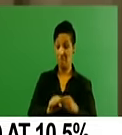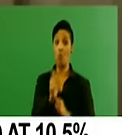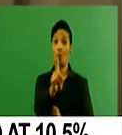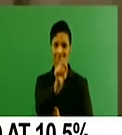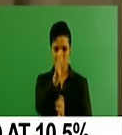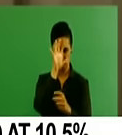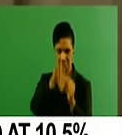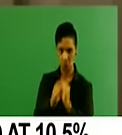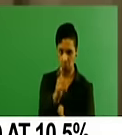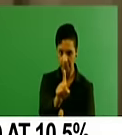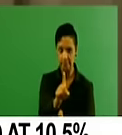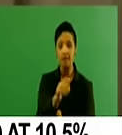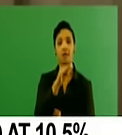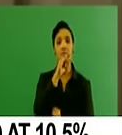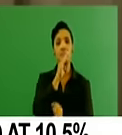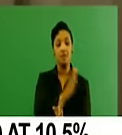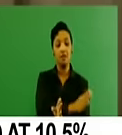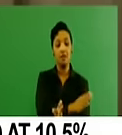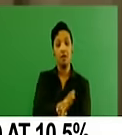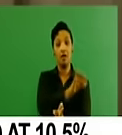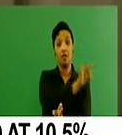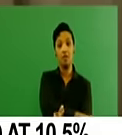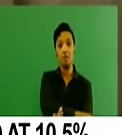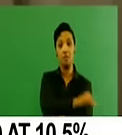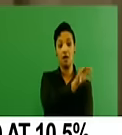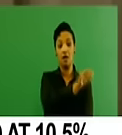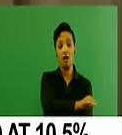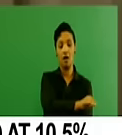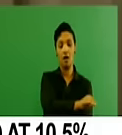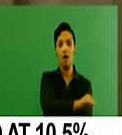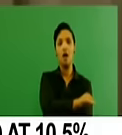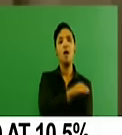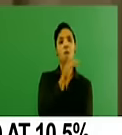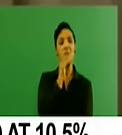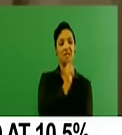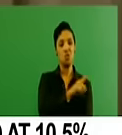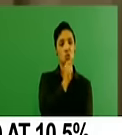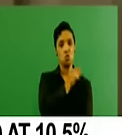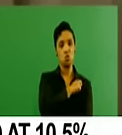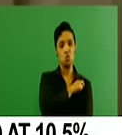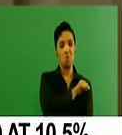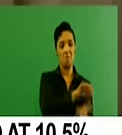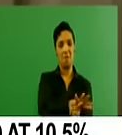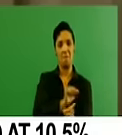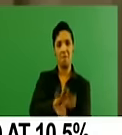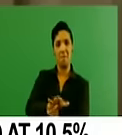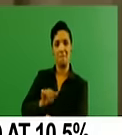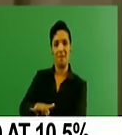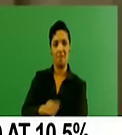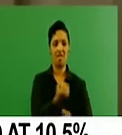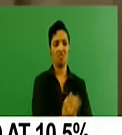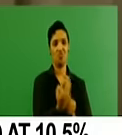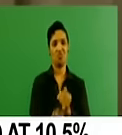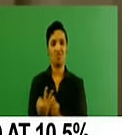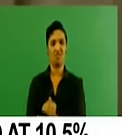point, which was the contraction in the first quarter, has actually had a significant impact on the